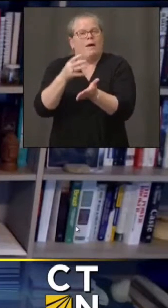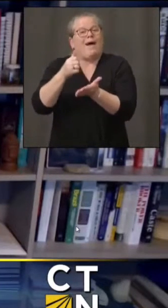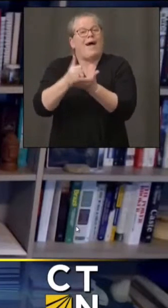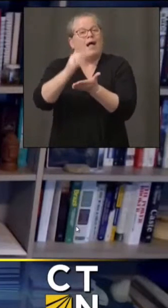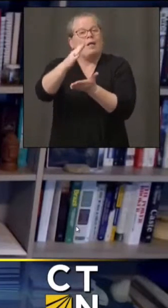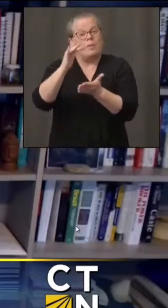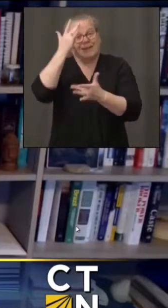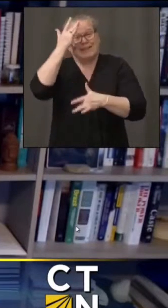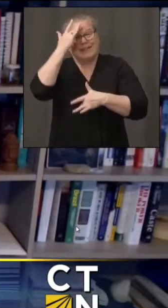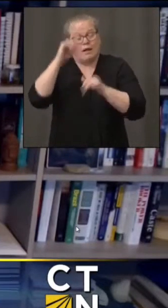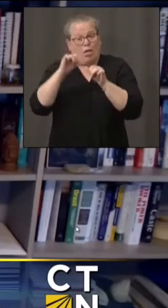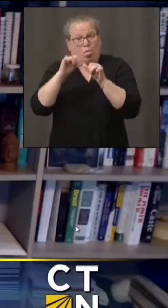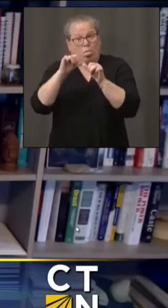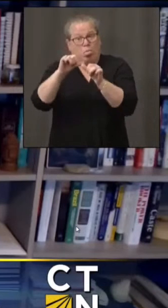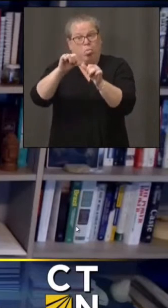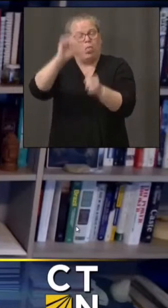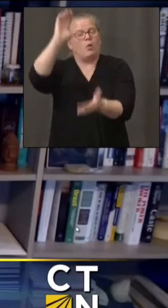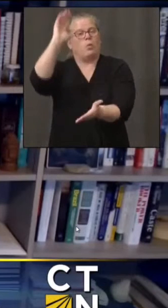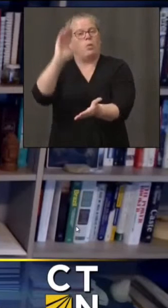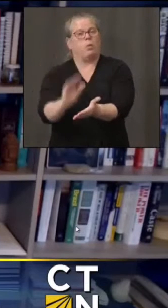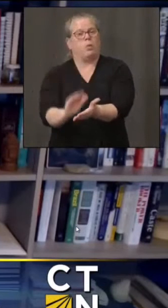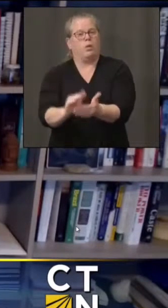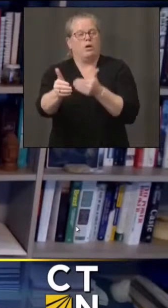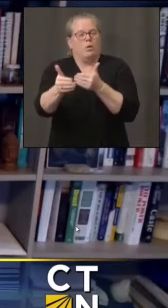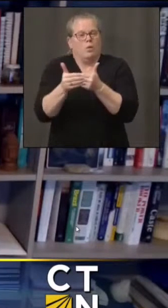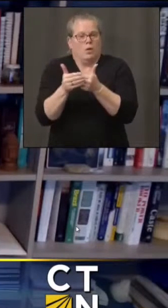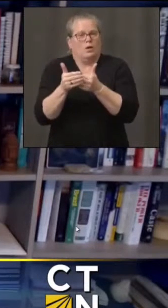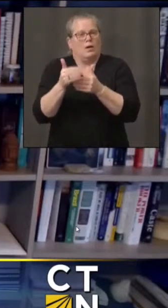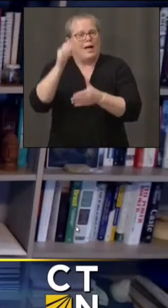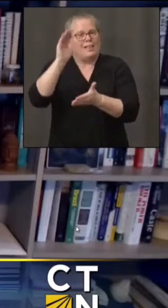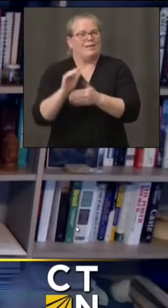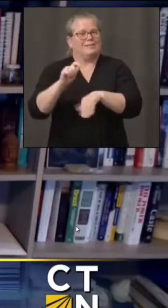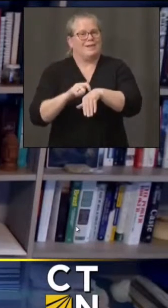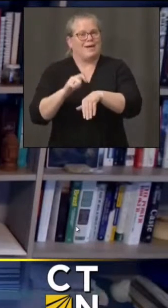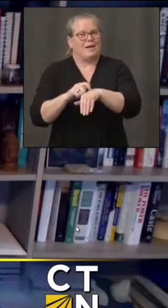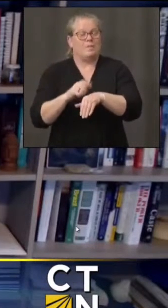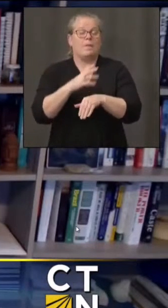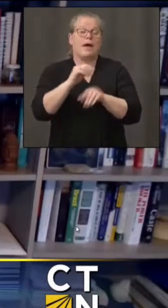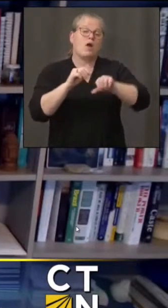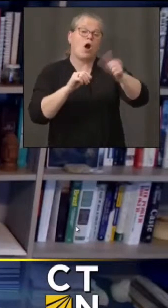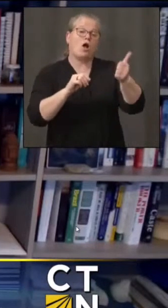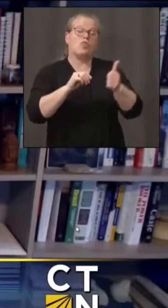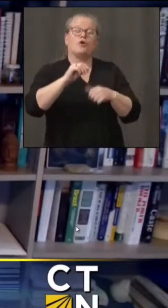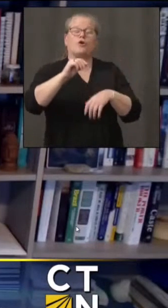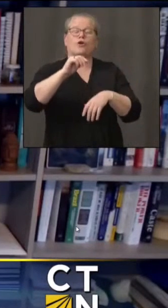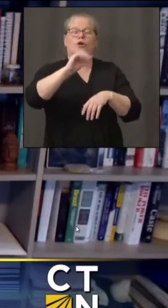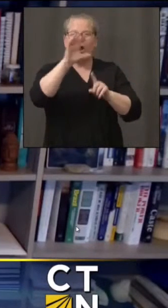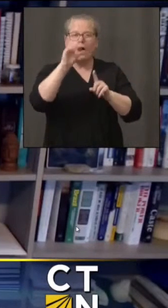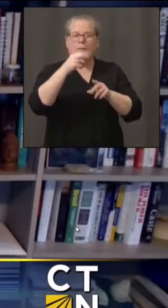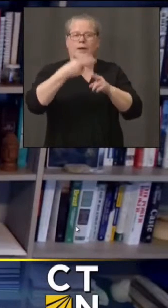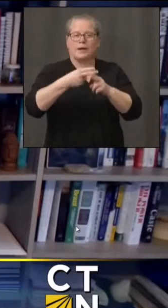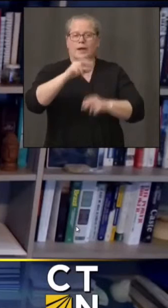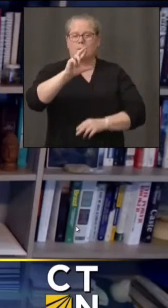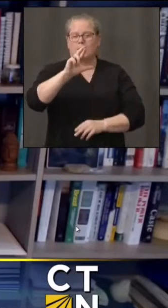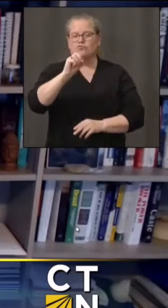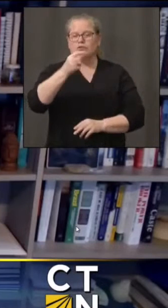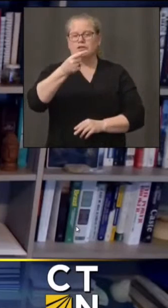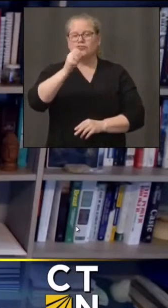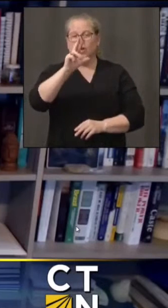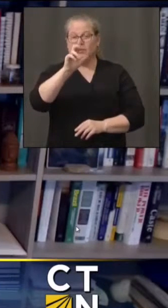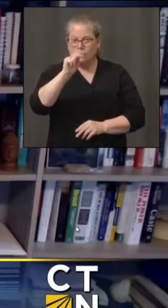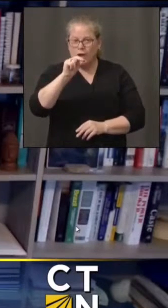been a large trial done by Regeneron in our neighboring state of New York, with